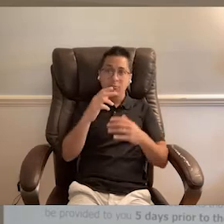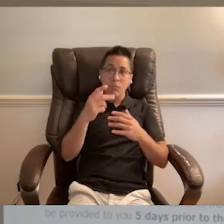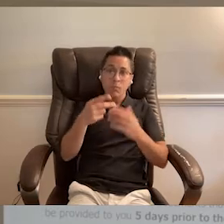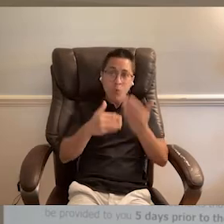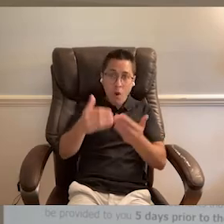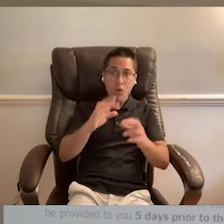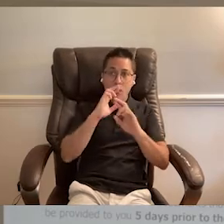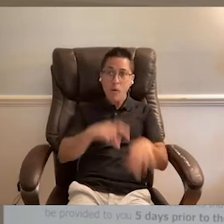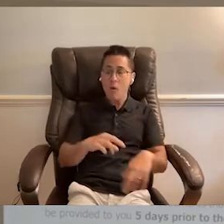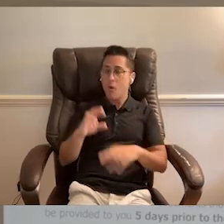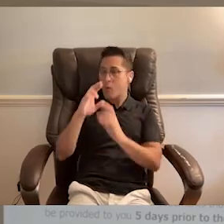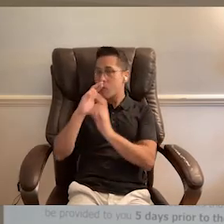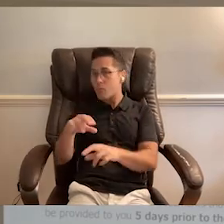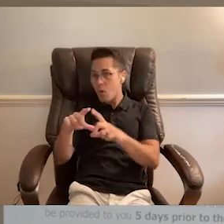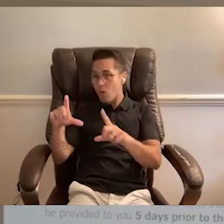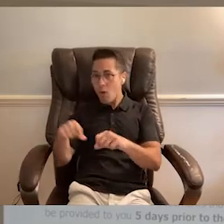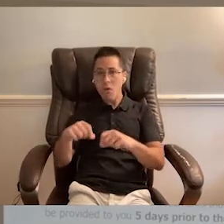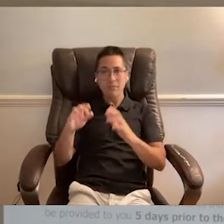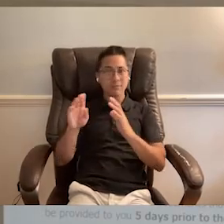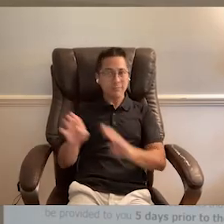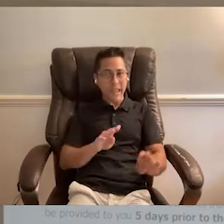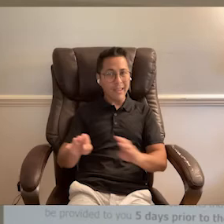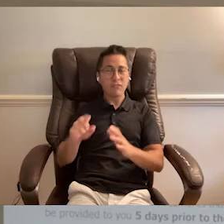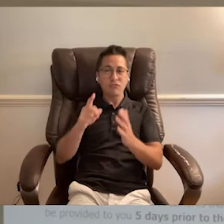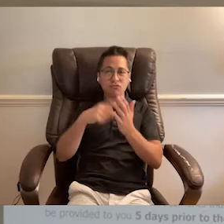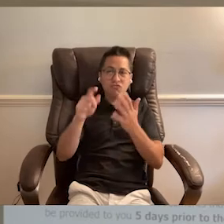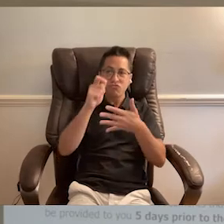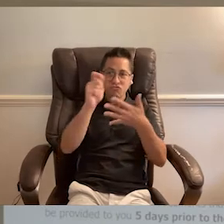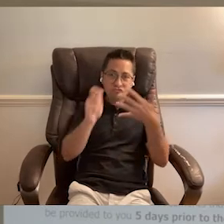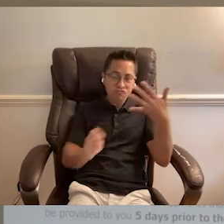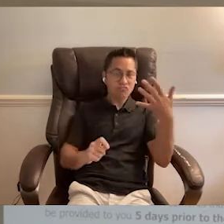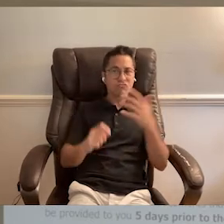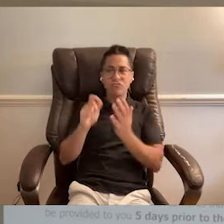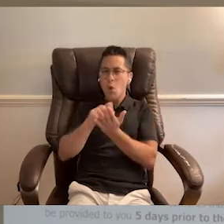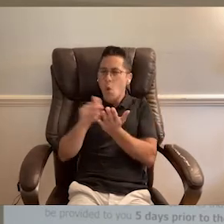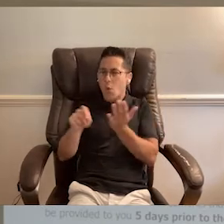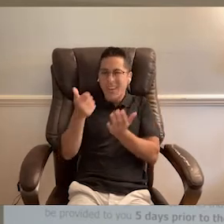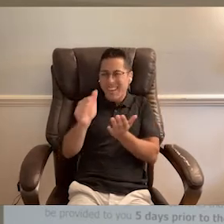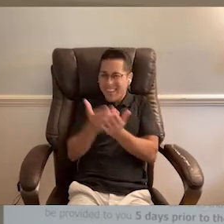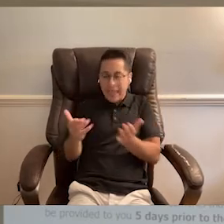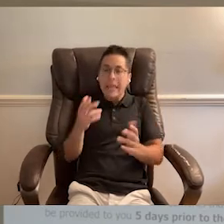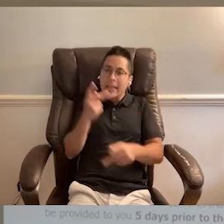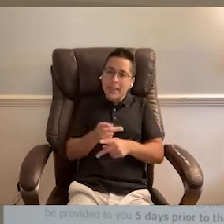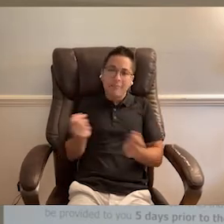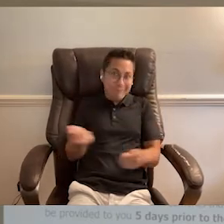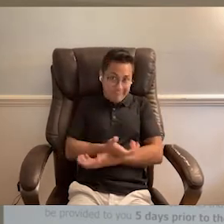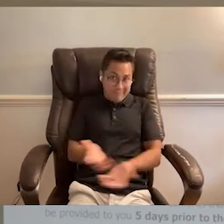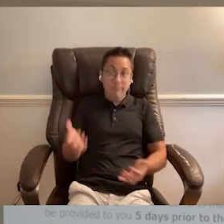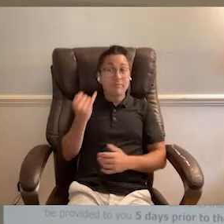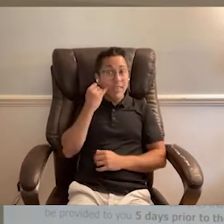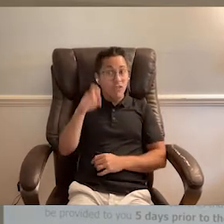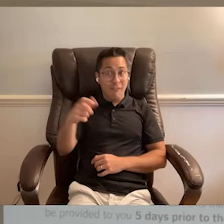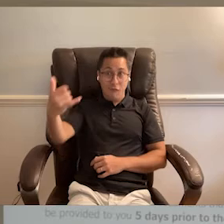cards, behavior checklists, notes, anything, keep everything, because if you have to call us, we are